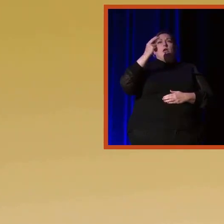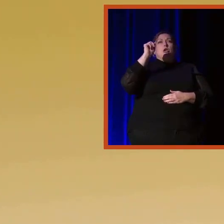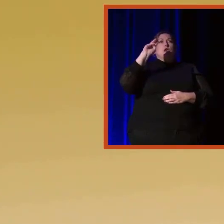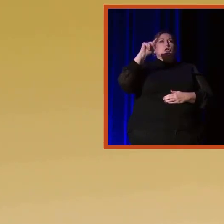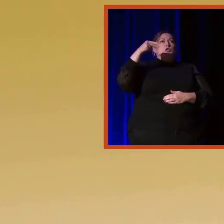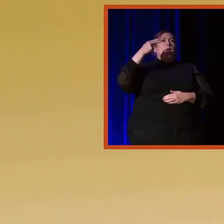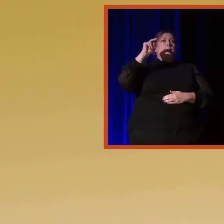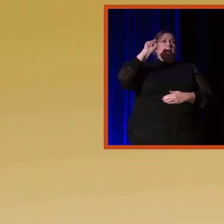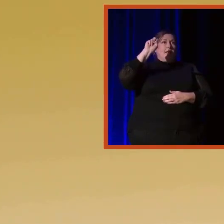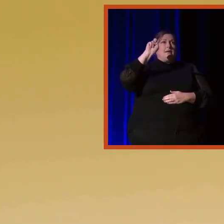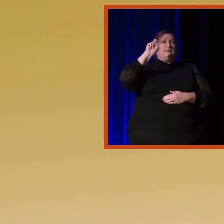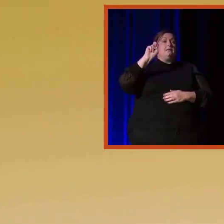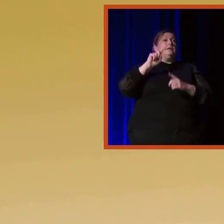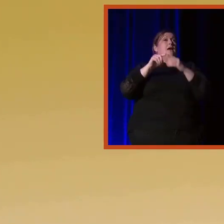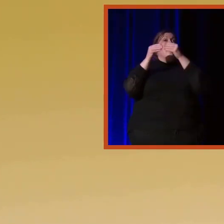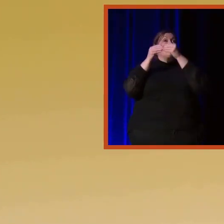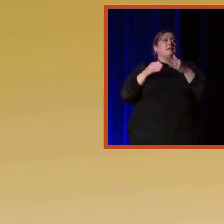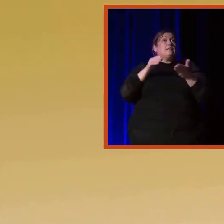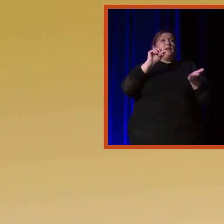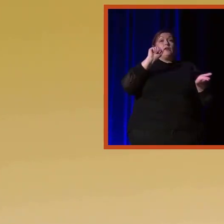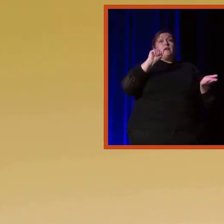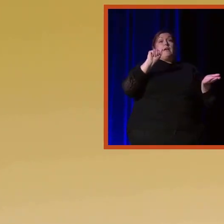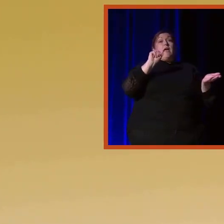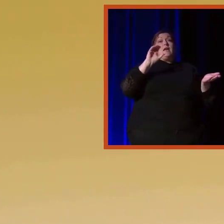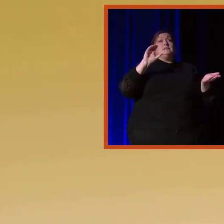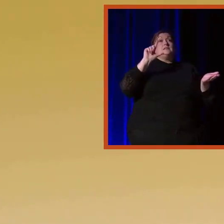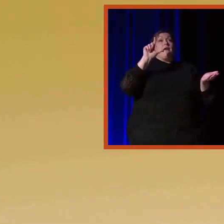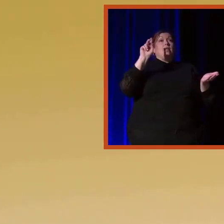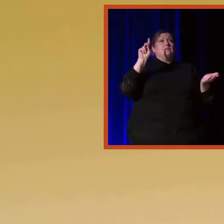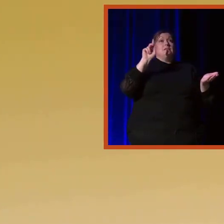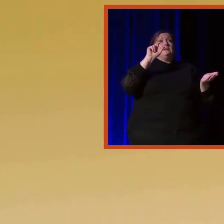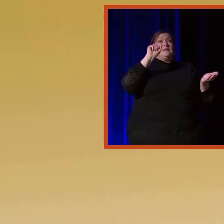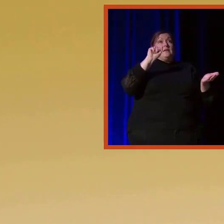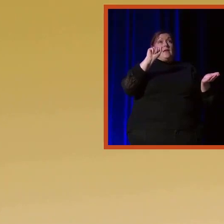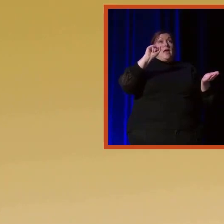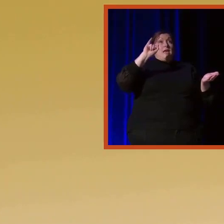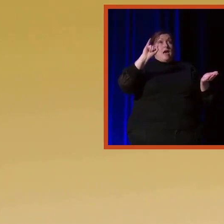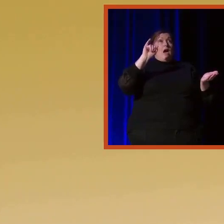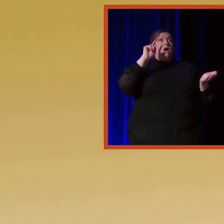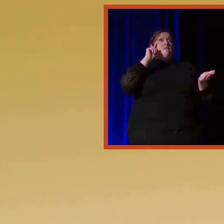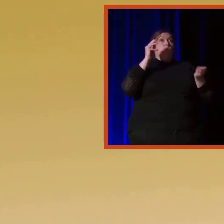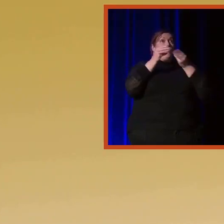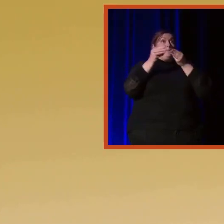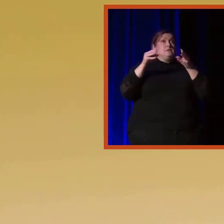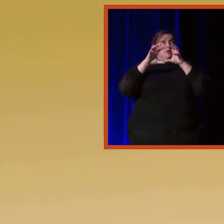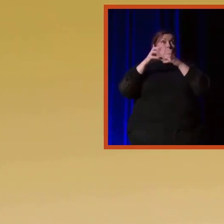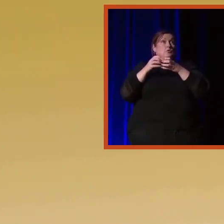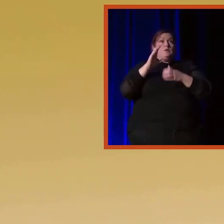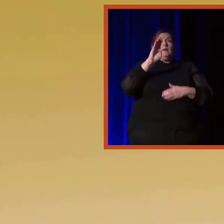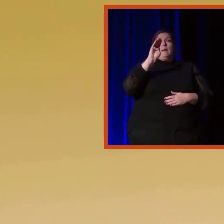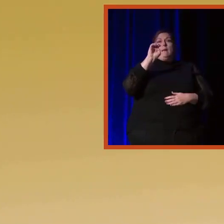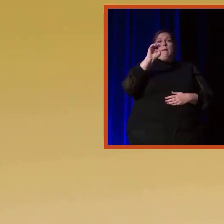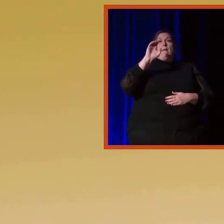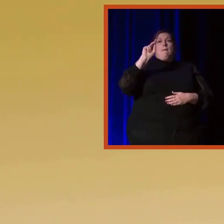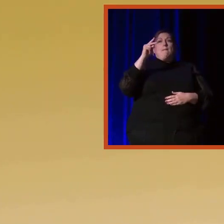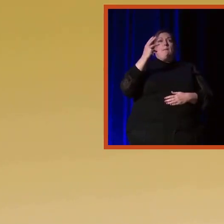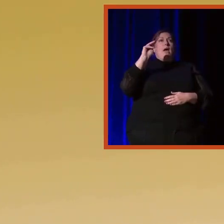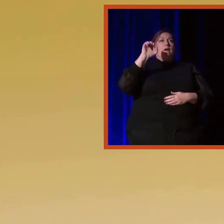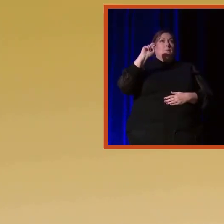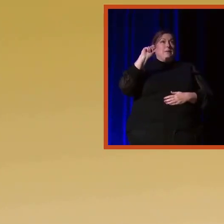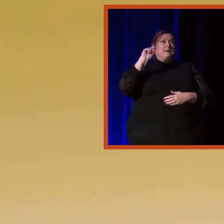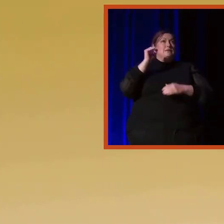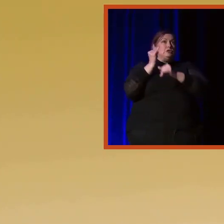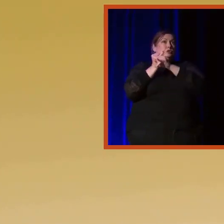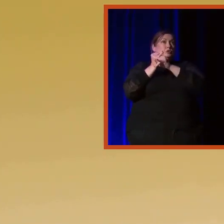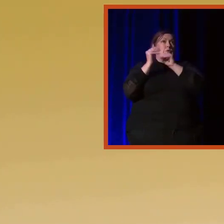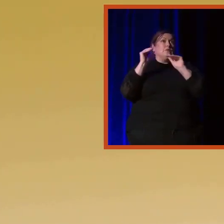Urbana-Champaign, and a leader of the ACLD AI for Materials Group at the Beckman Institute for Advanced